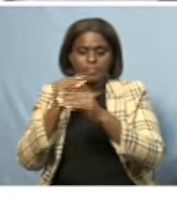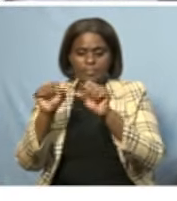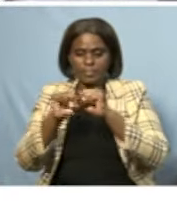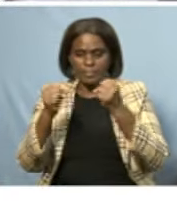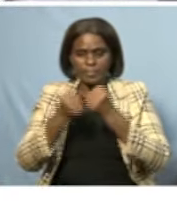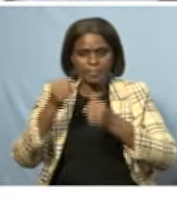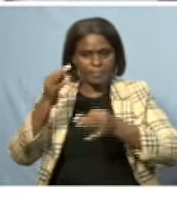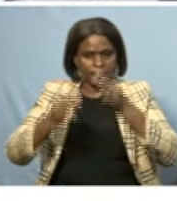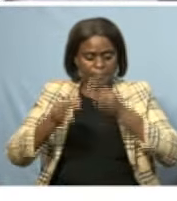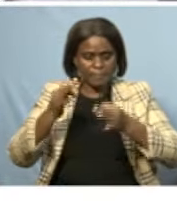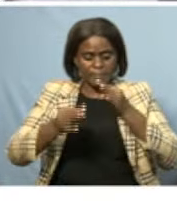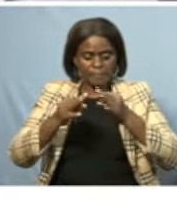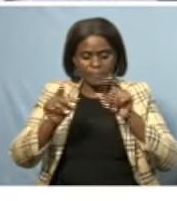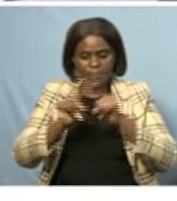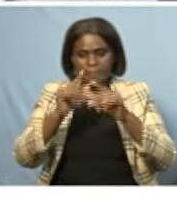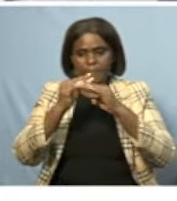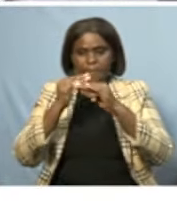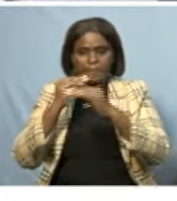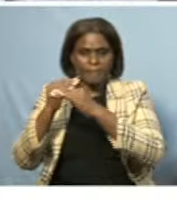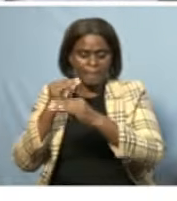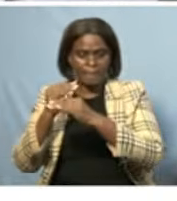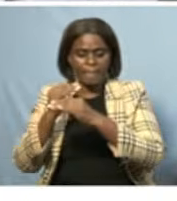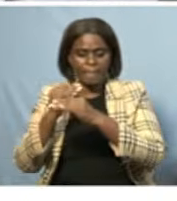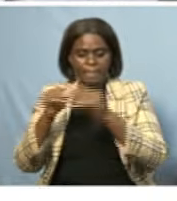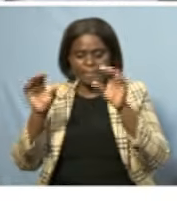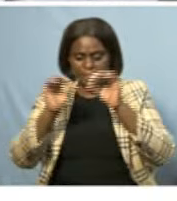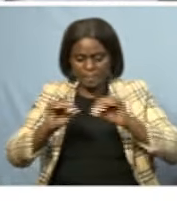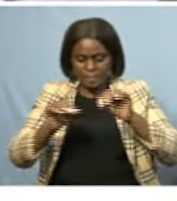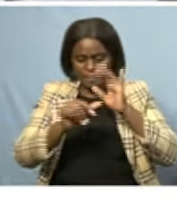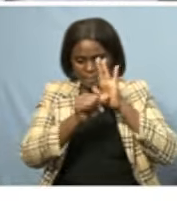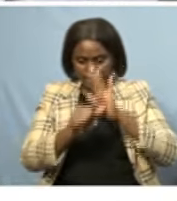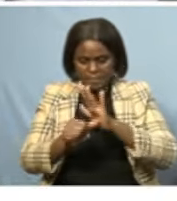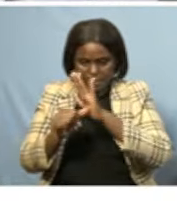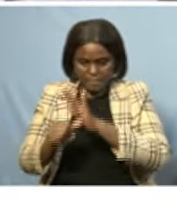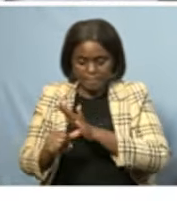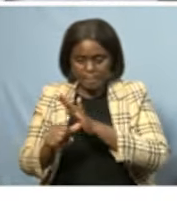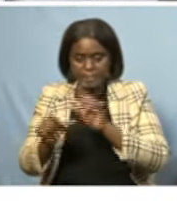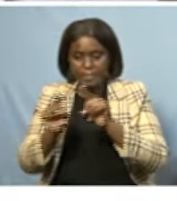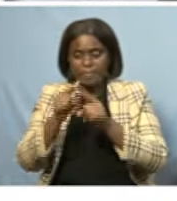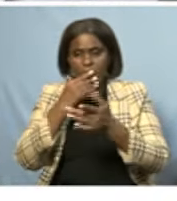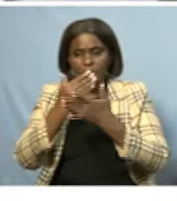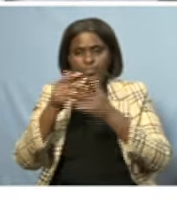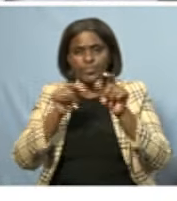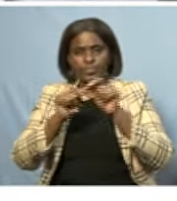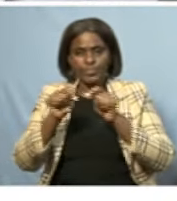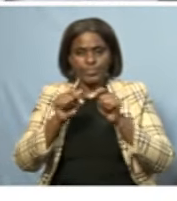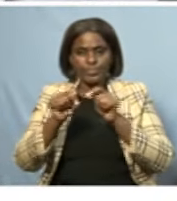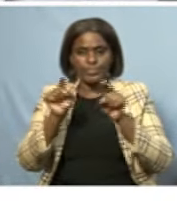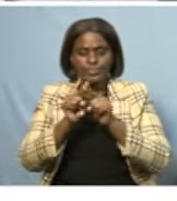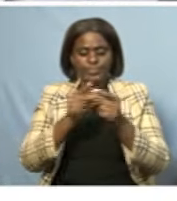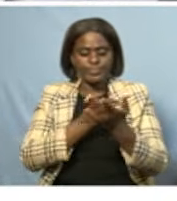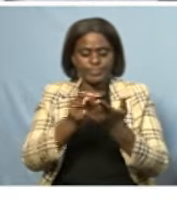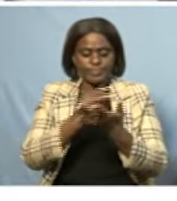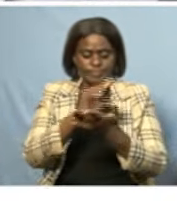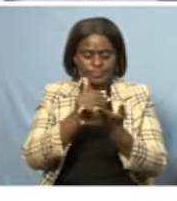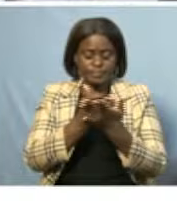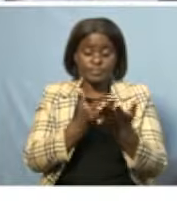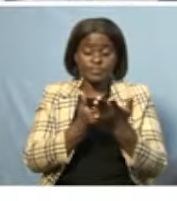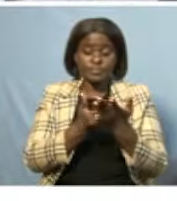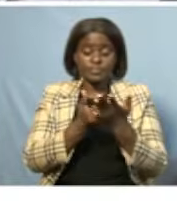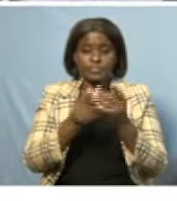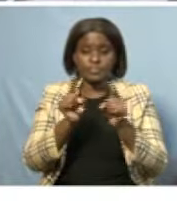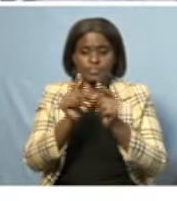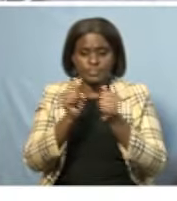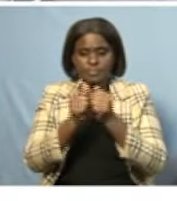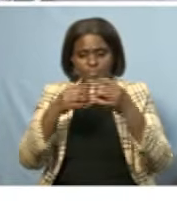social justice, equality, non-discrimination, good governance, integrity,